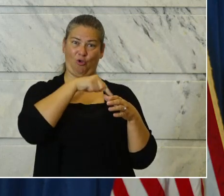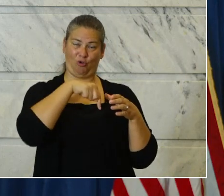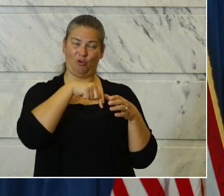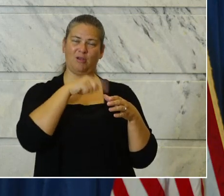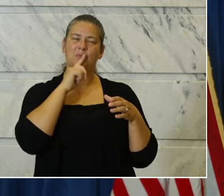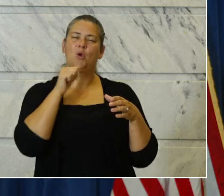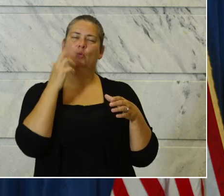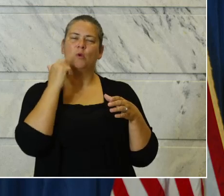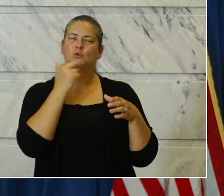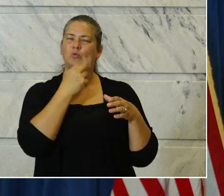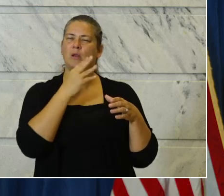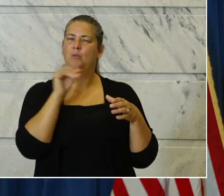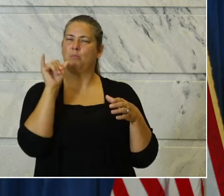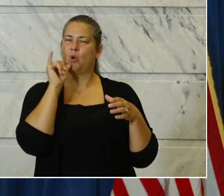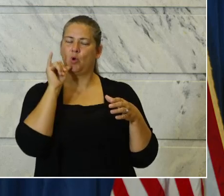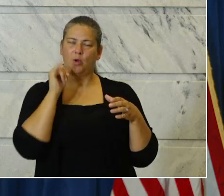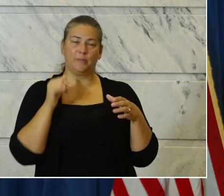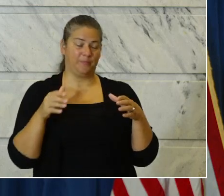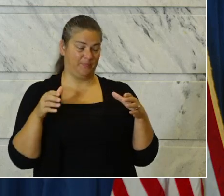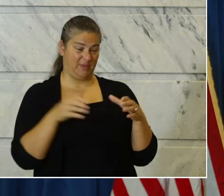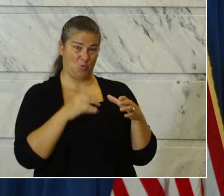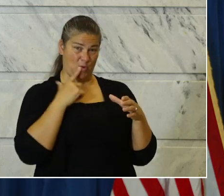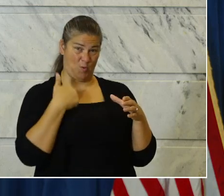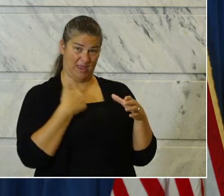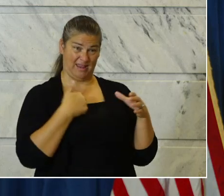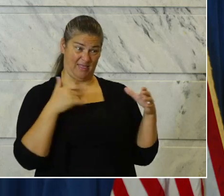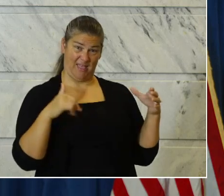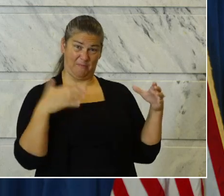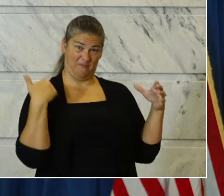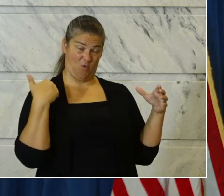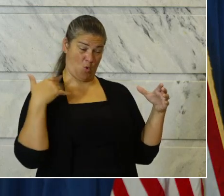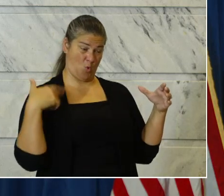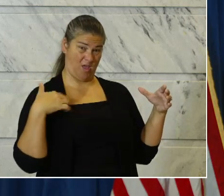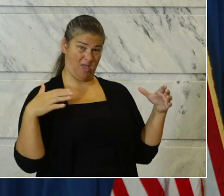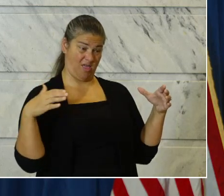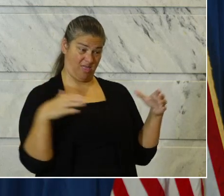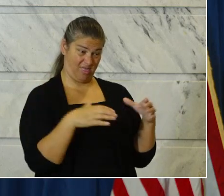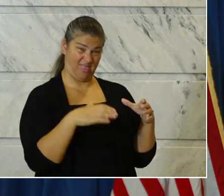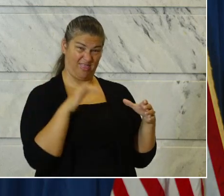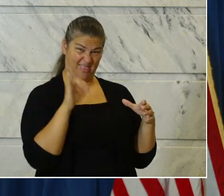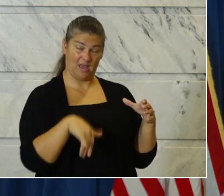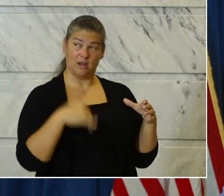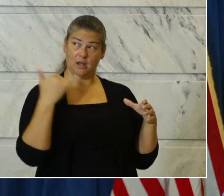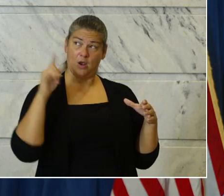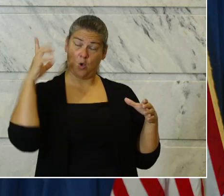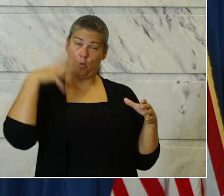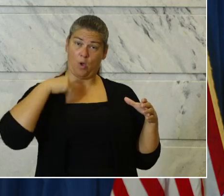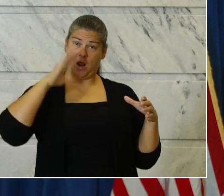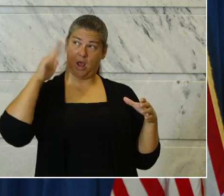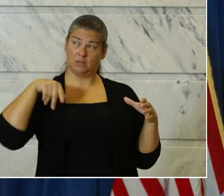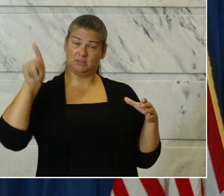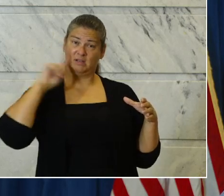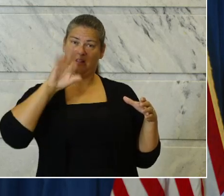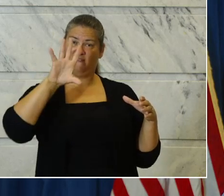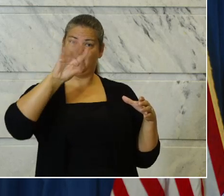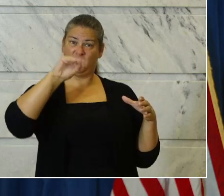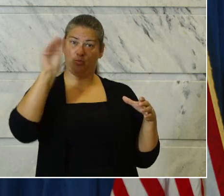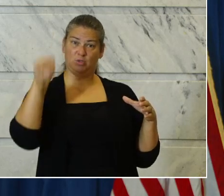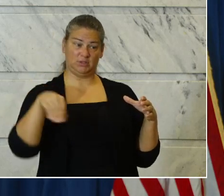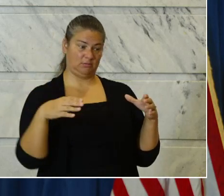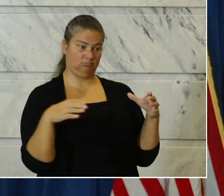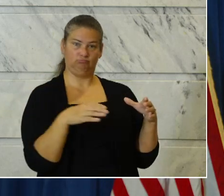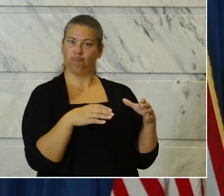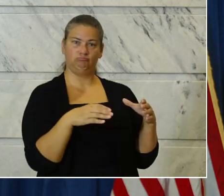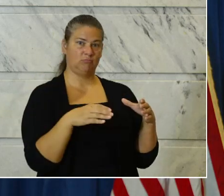bars. Right now, I mean, the White House generally has said 50% of everything, and going beyond it is a real